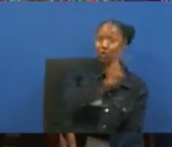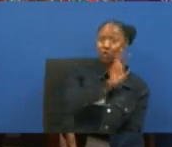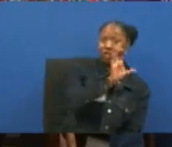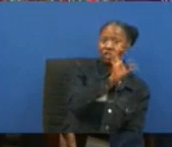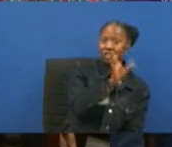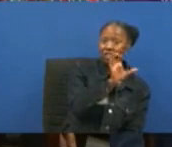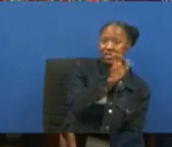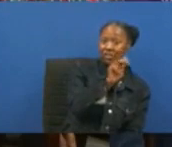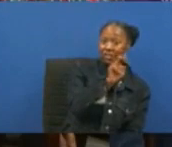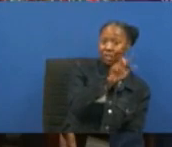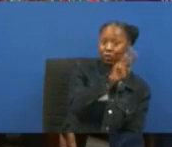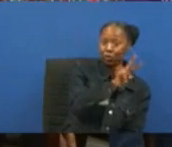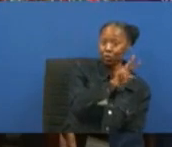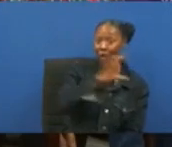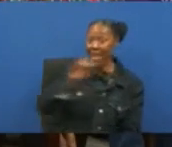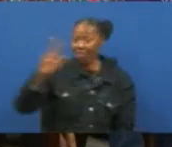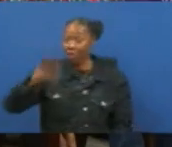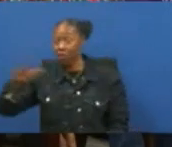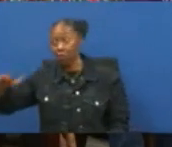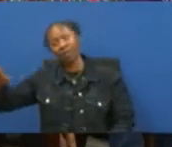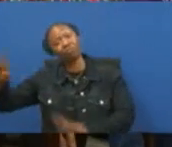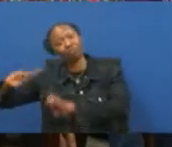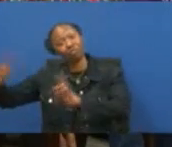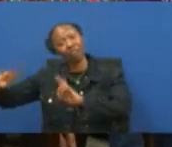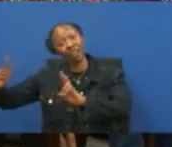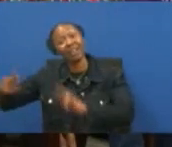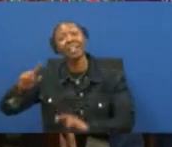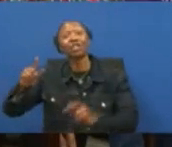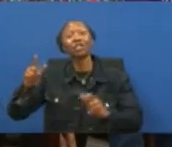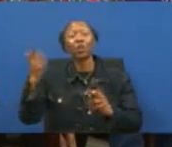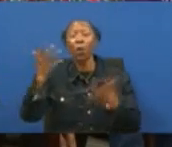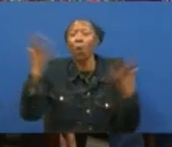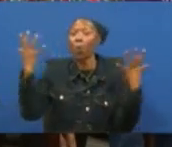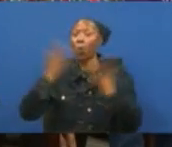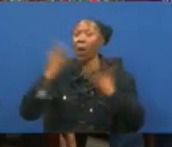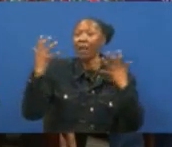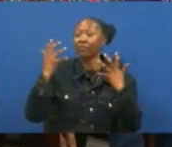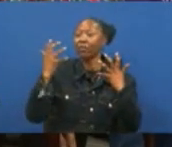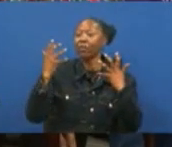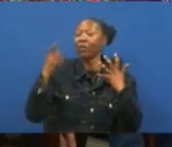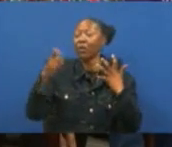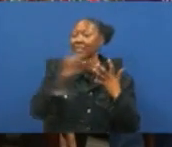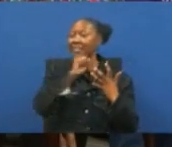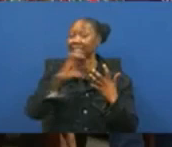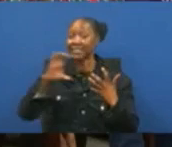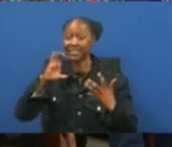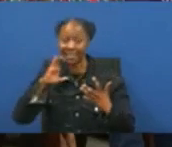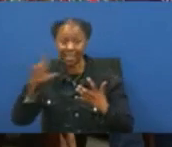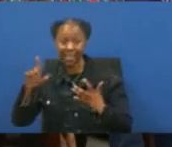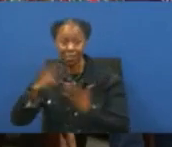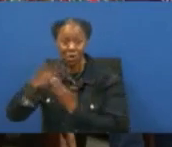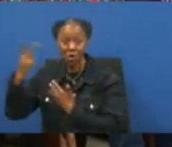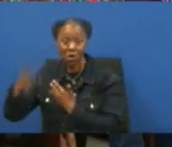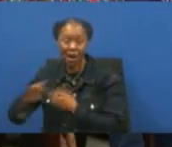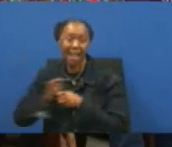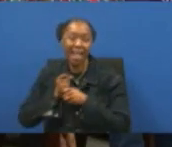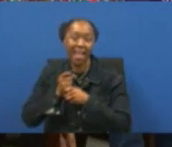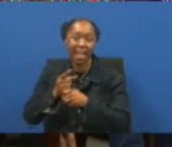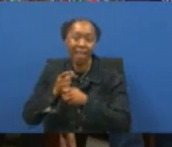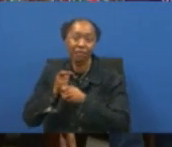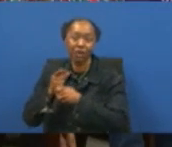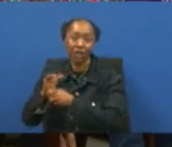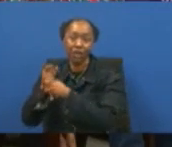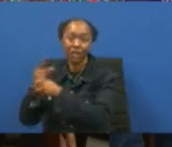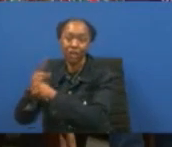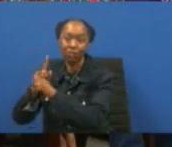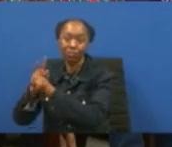In addition, the Sensational Seniors perform annually at the Louisiana Association of